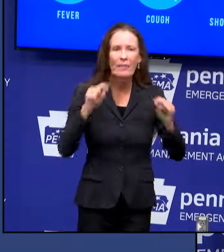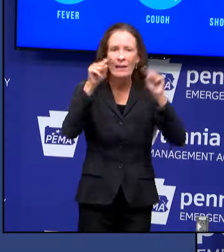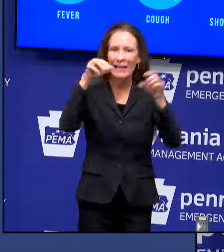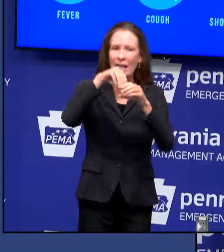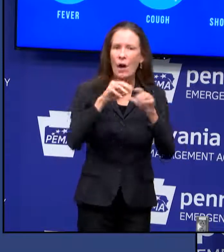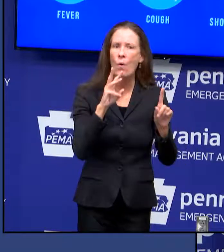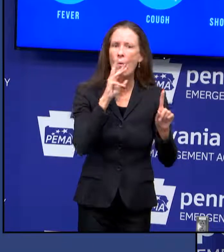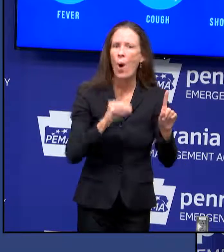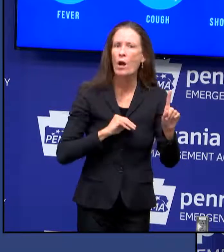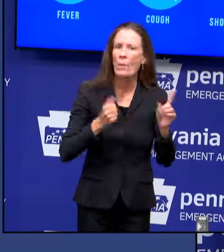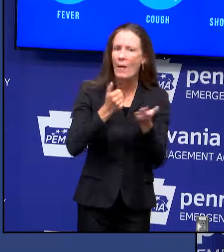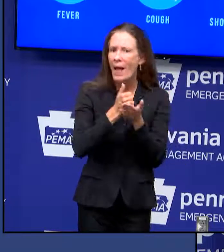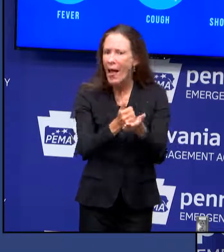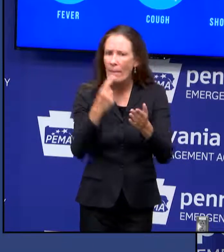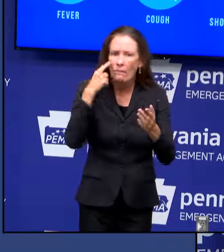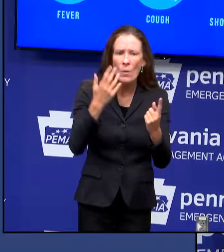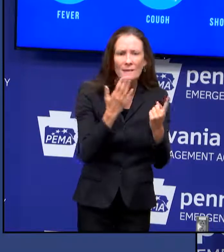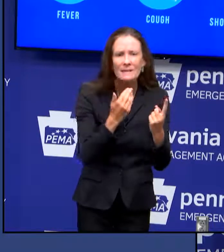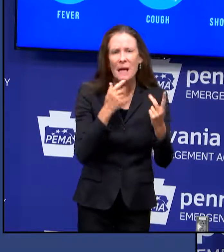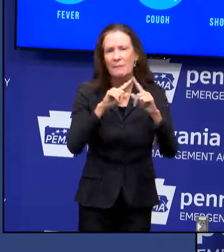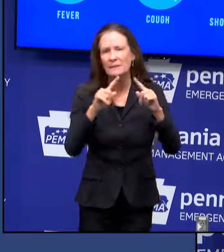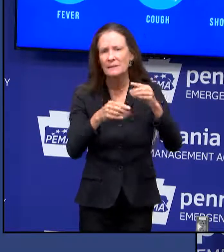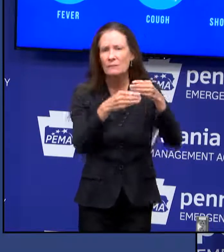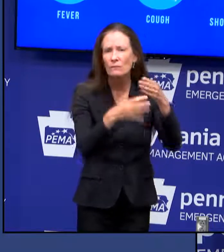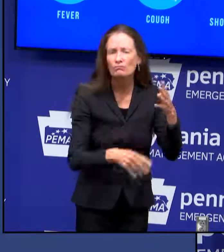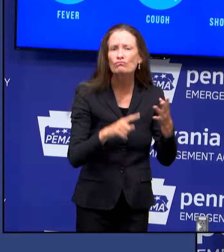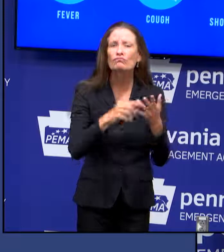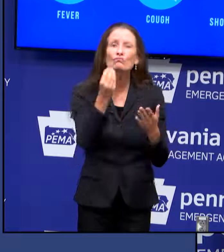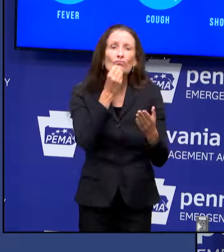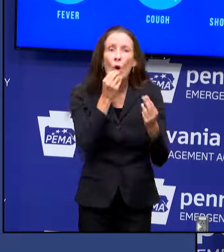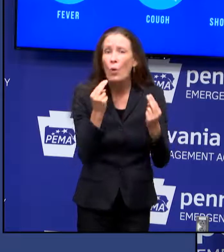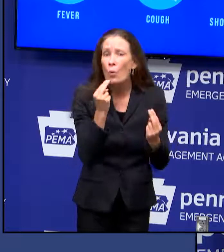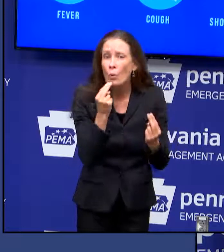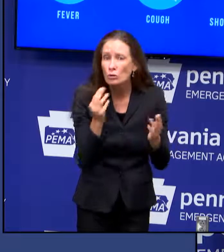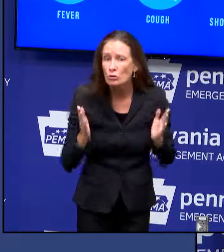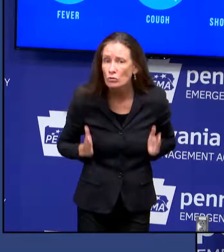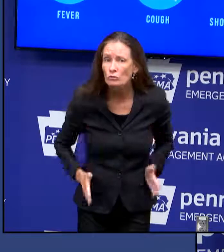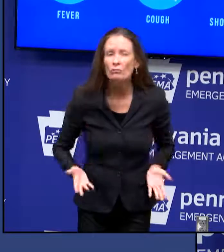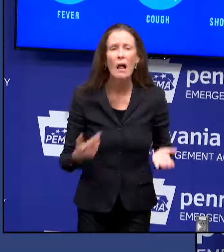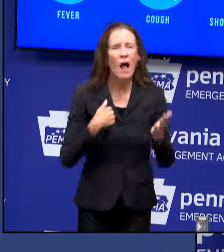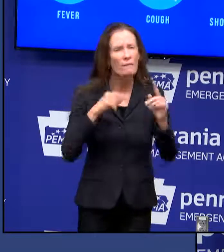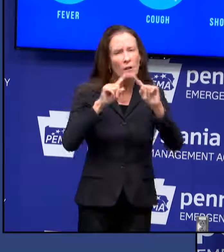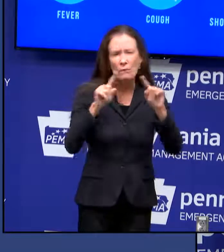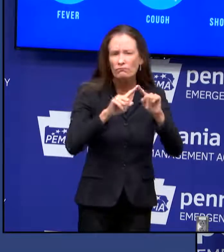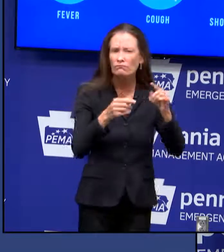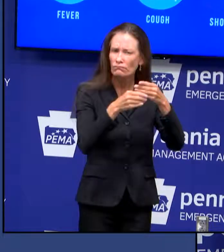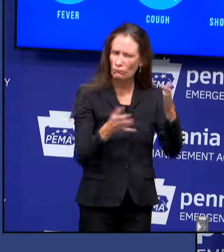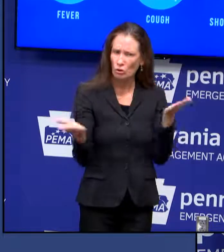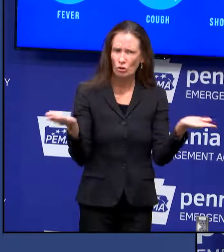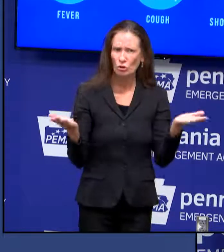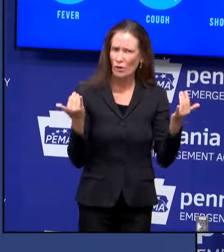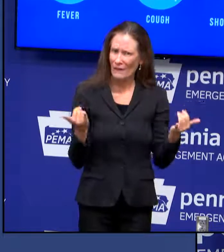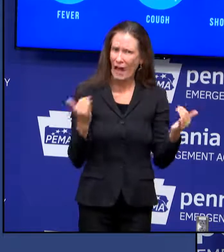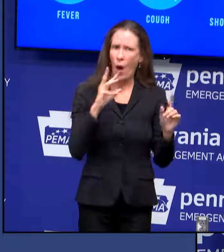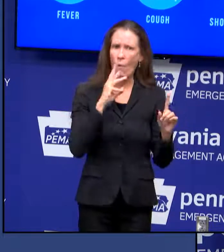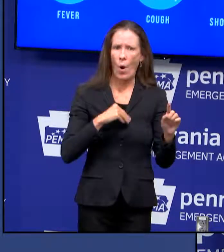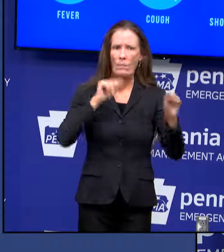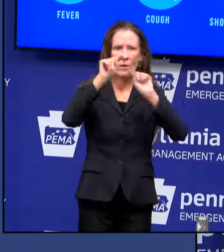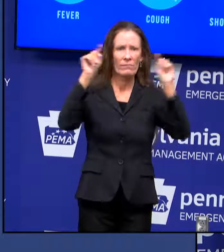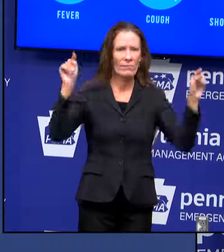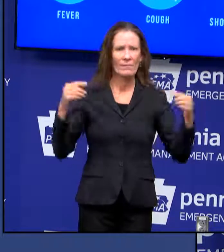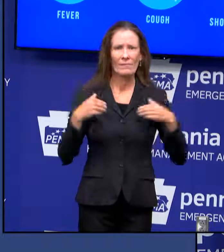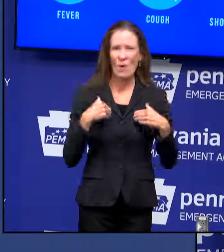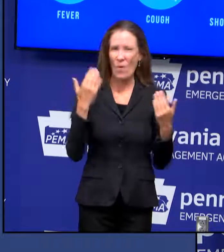services around nutrition and other values. Now with that, we know it's critical that we can play a vital role during a community time of community